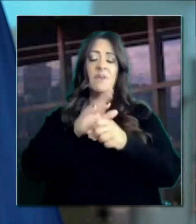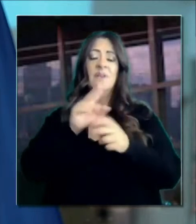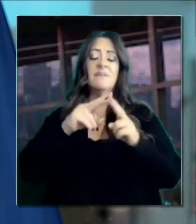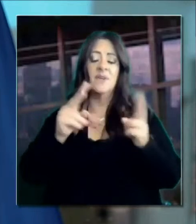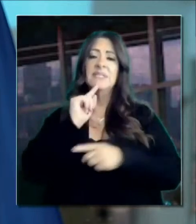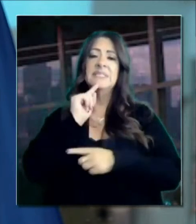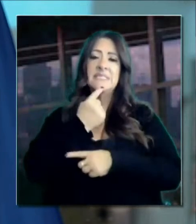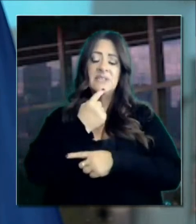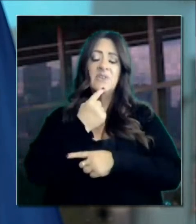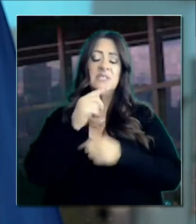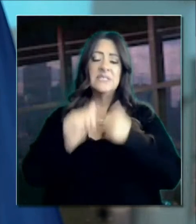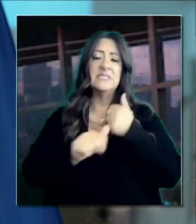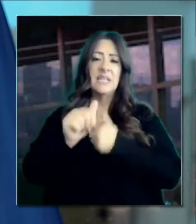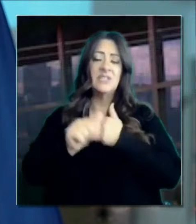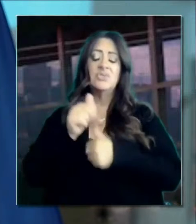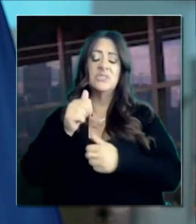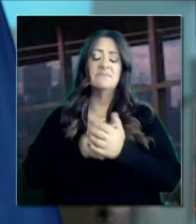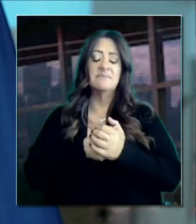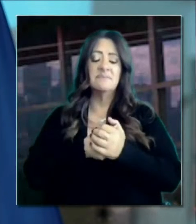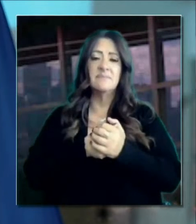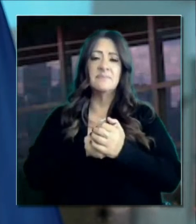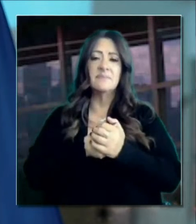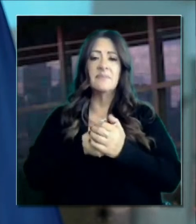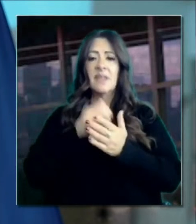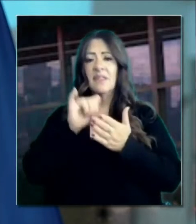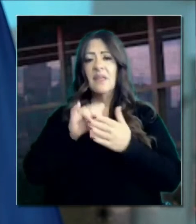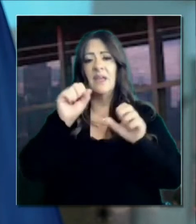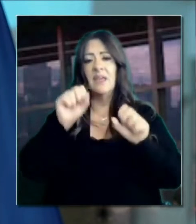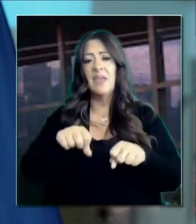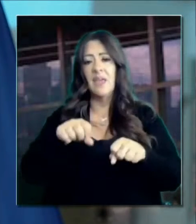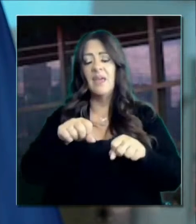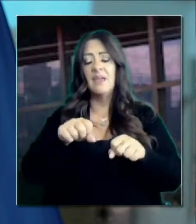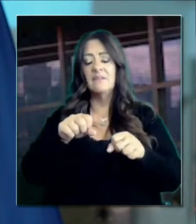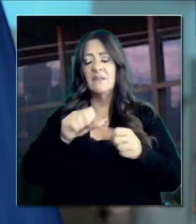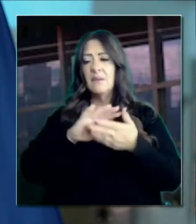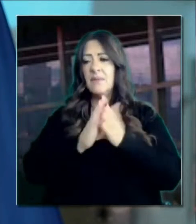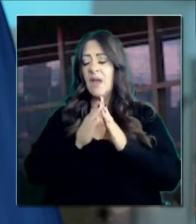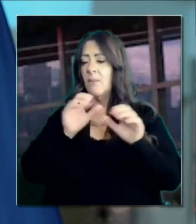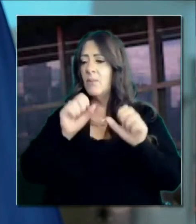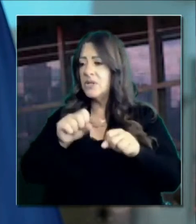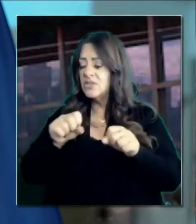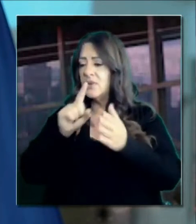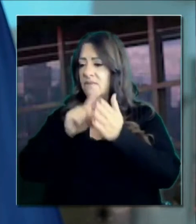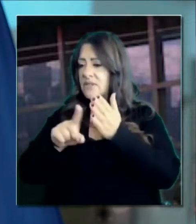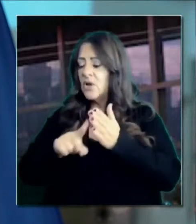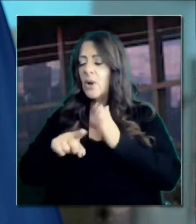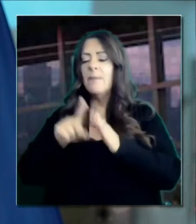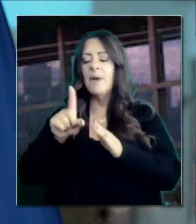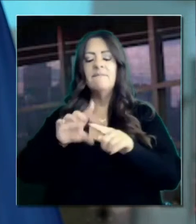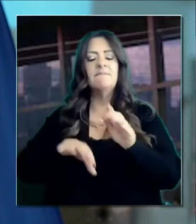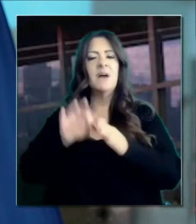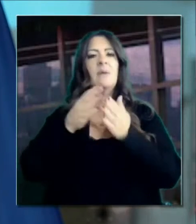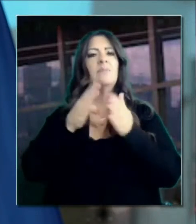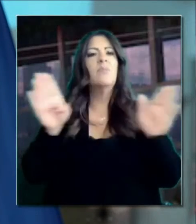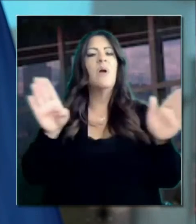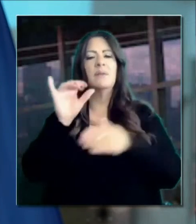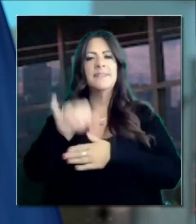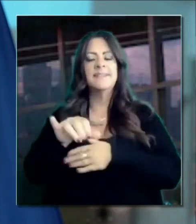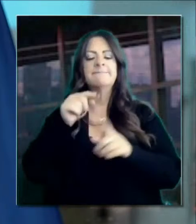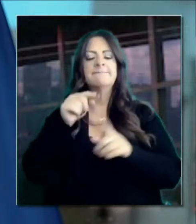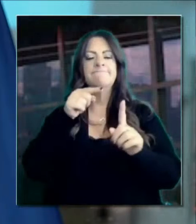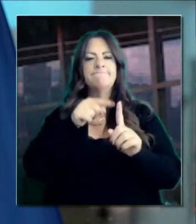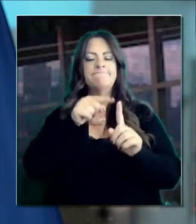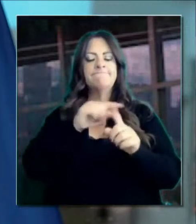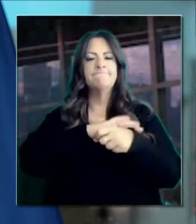be, either related to potential issues that are being investigated in that case or just more broadly to the disease